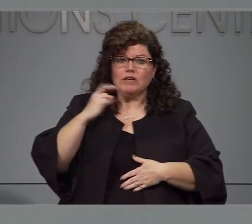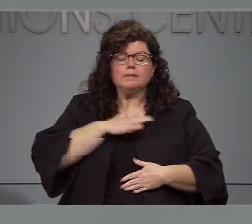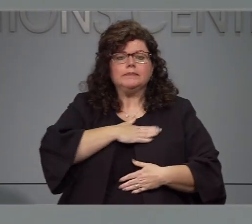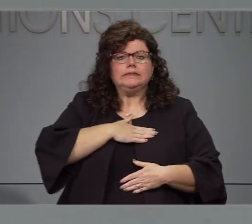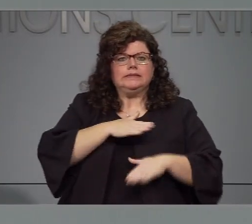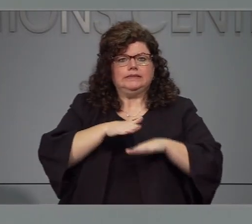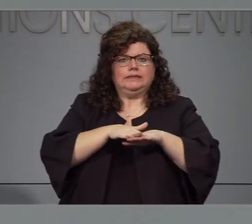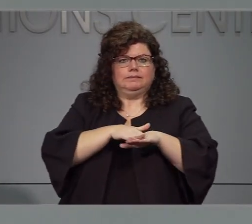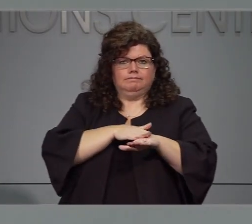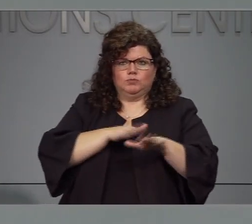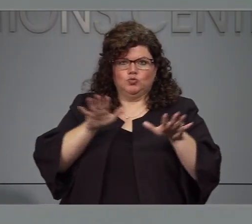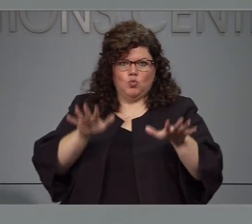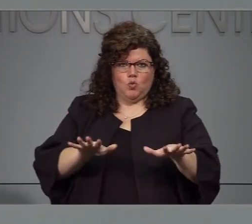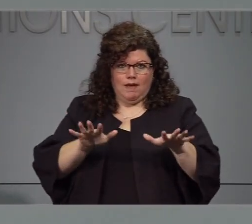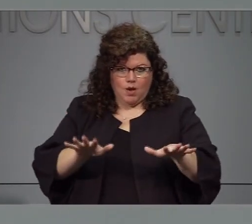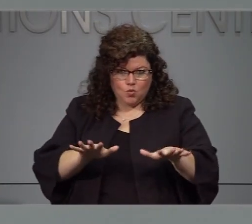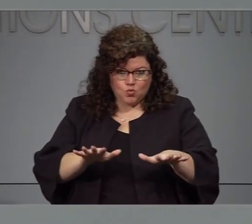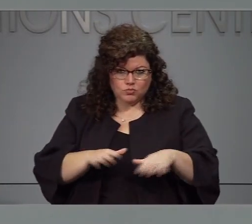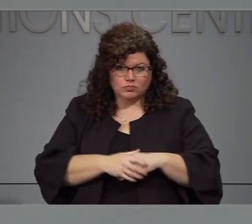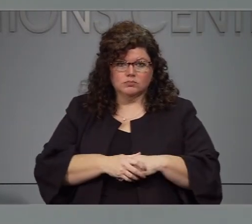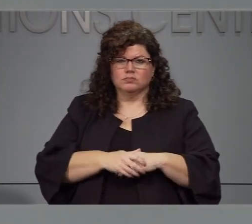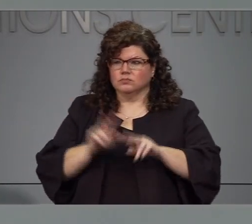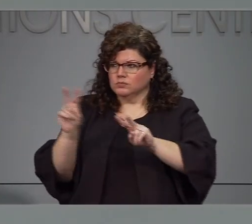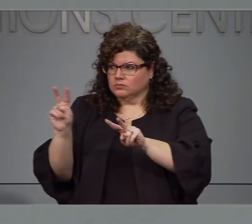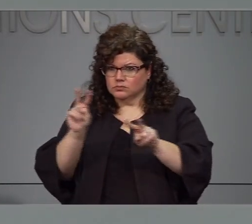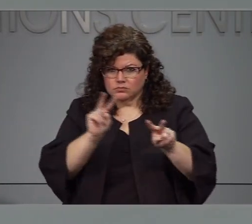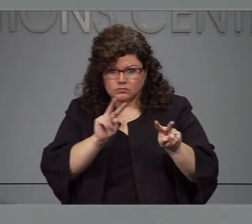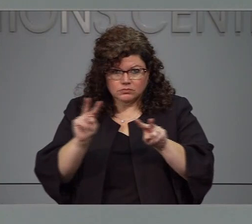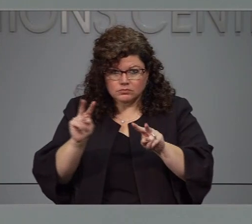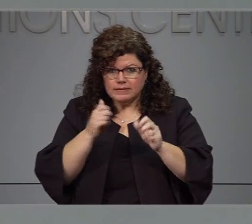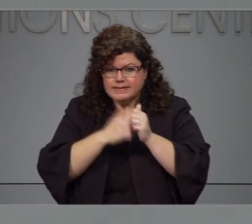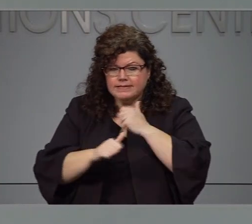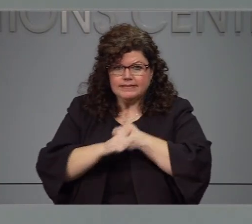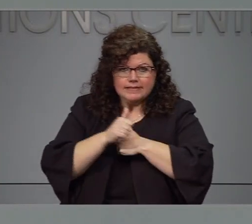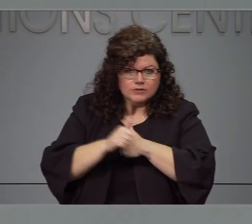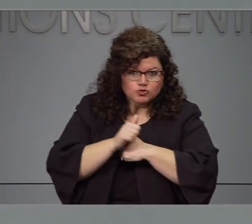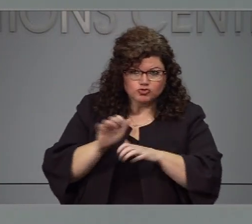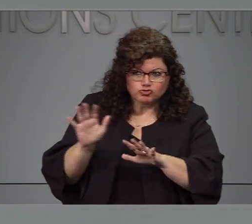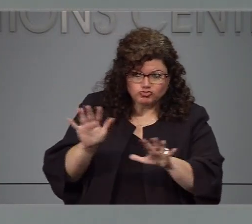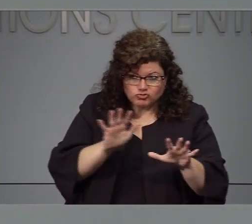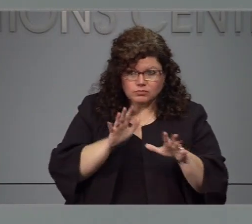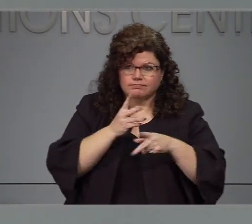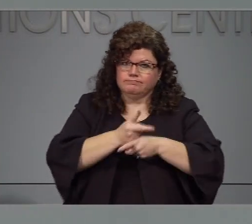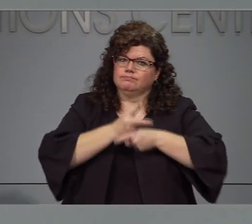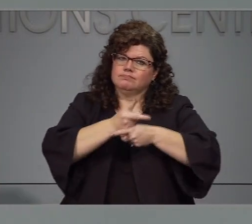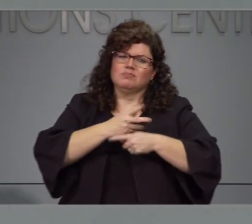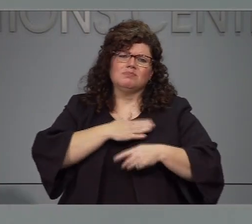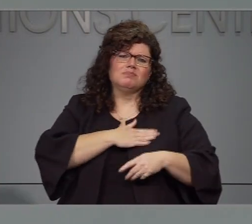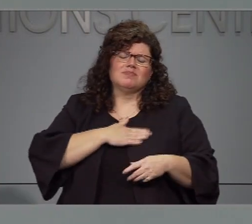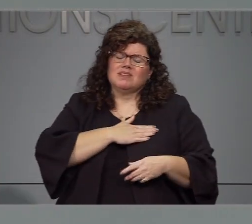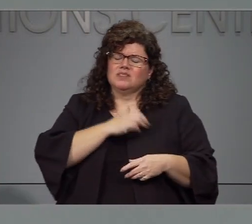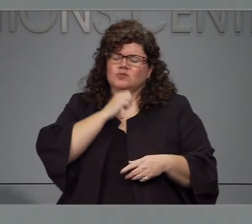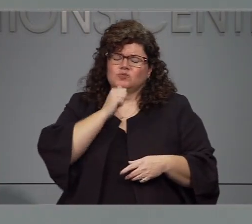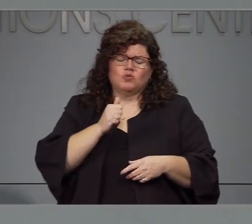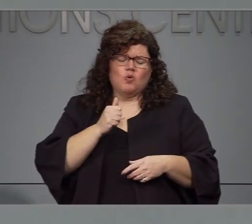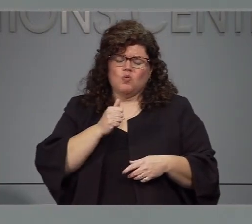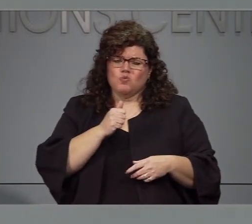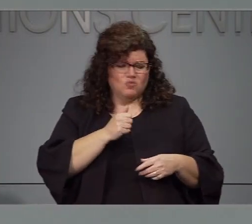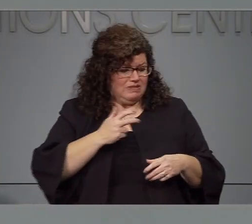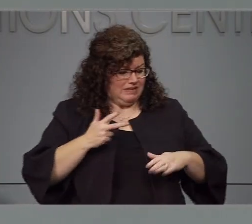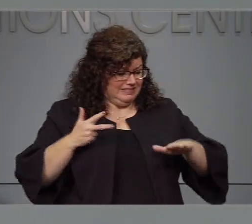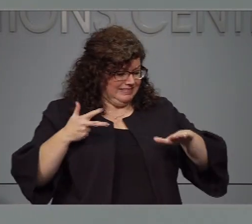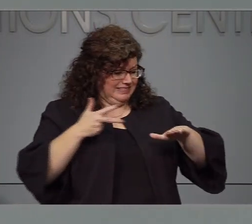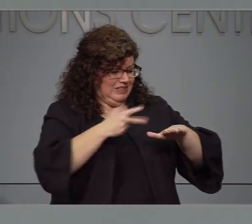speed. Remain aware of the potential roadway hazards. Once again, please do not drive through floodwaters